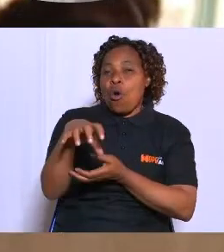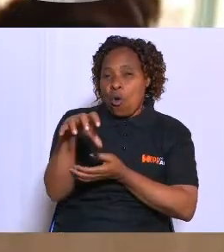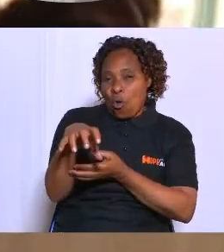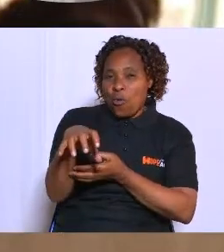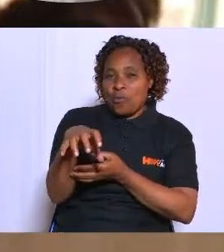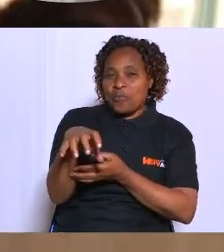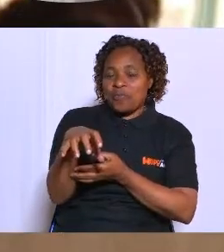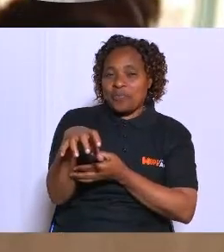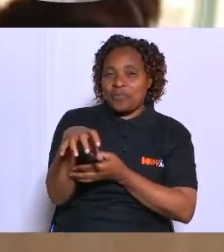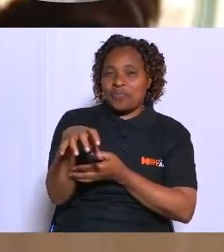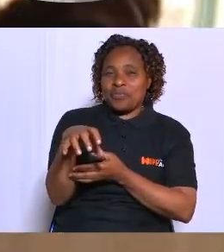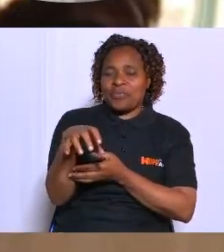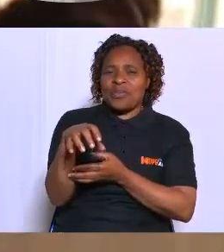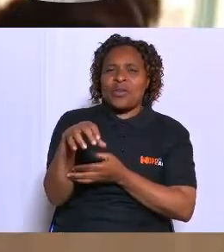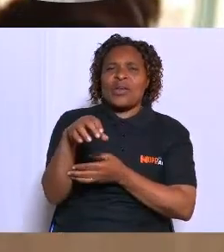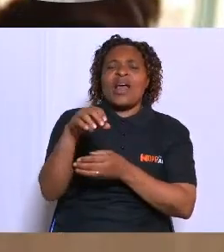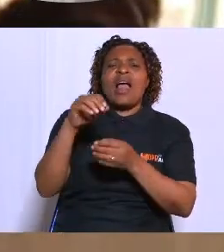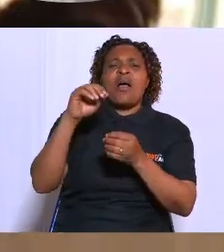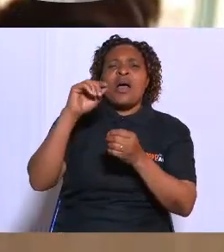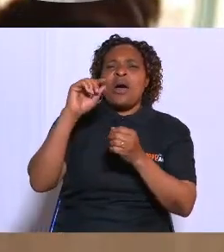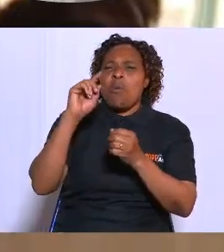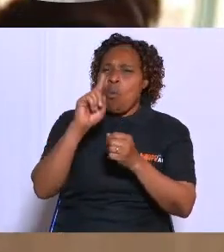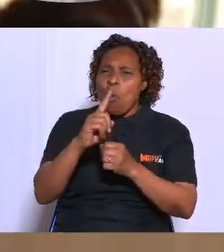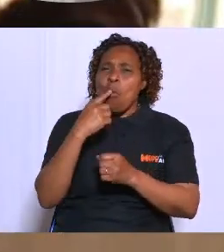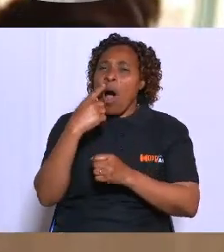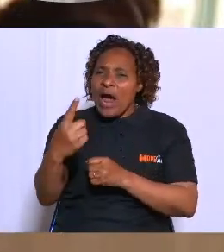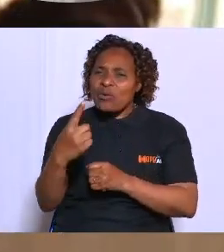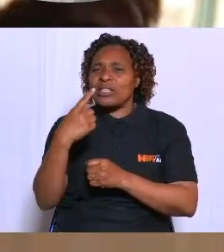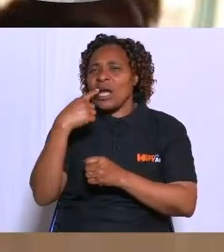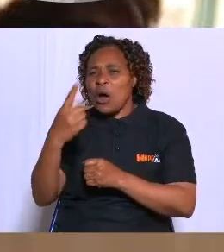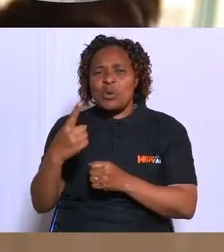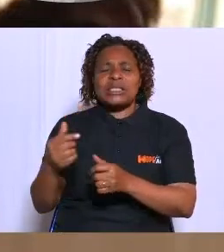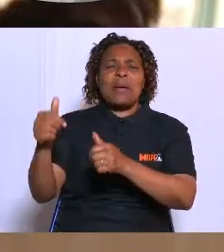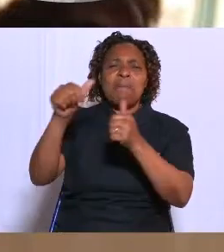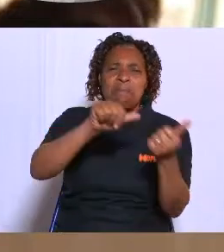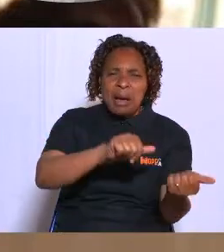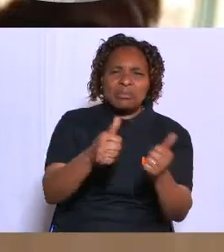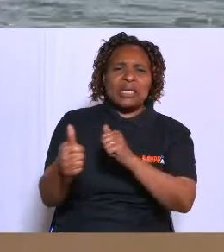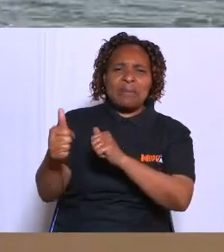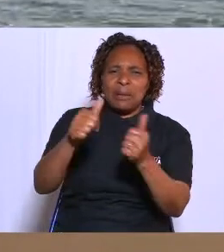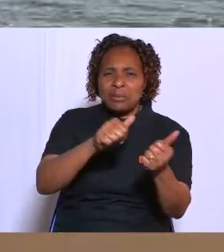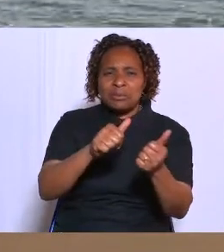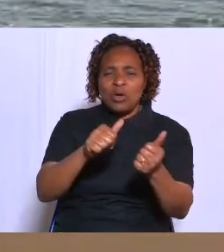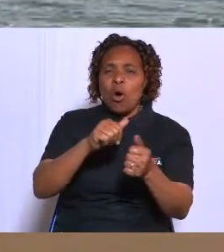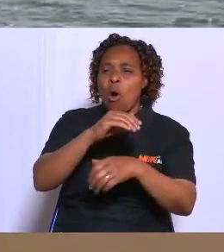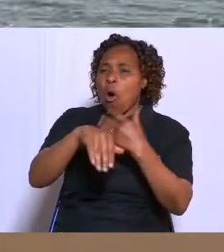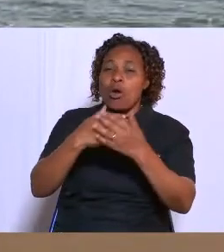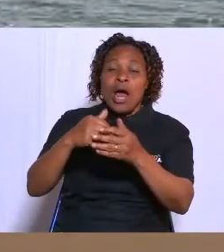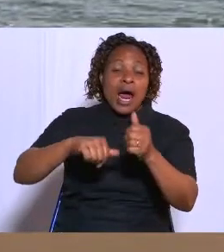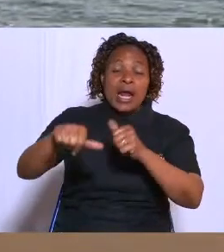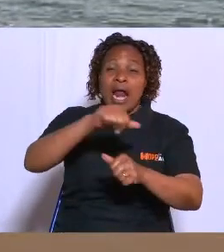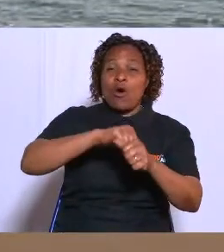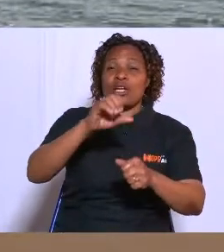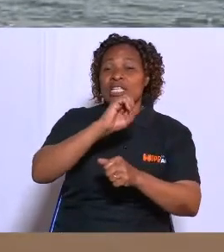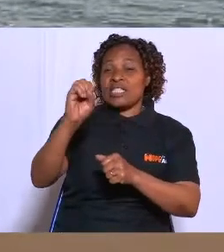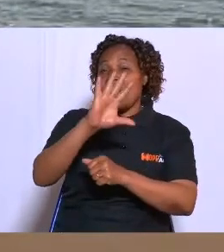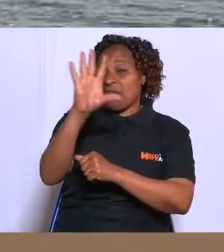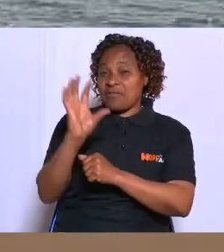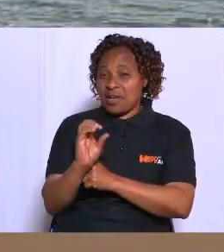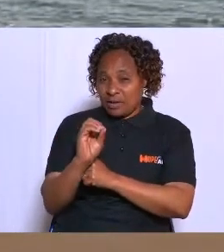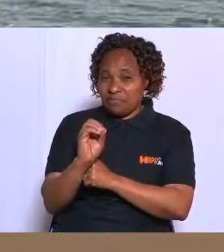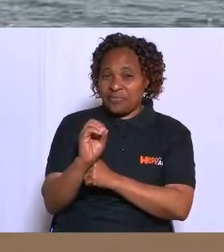of the Congo hundreds are being baptized all around East Central Africa here's another